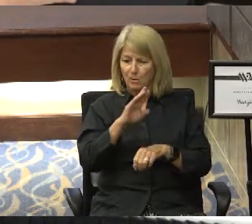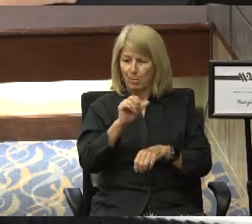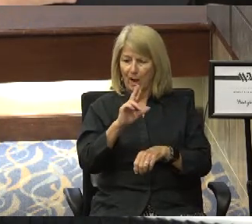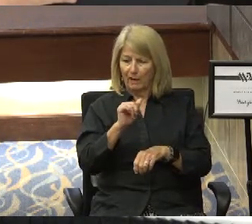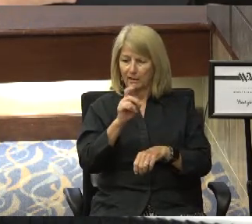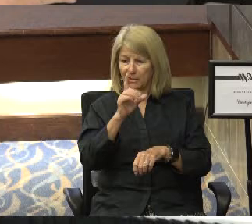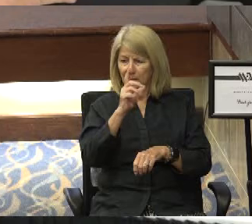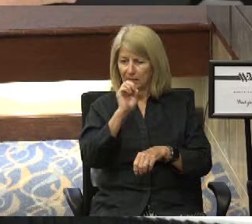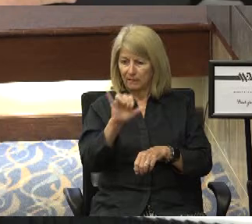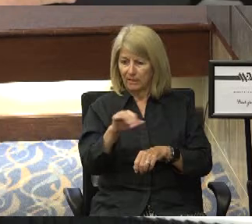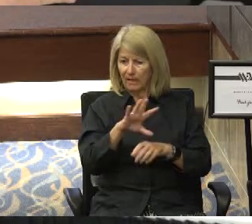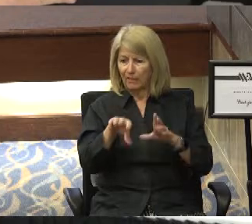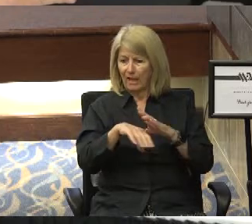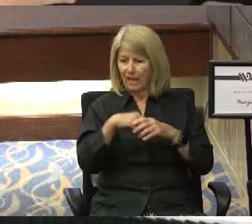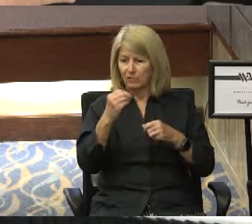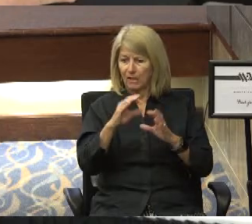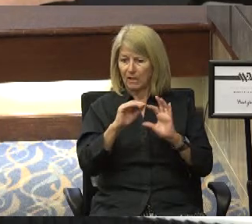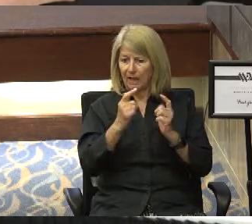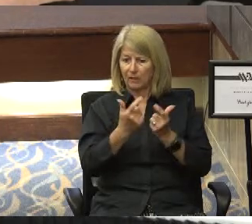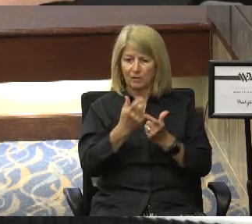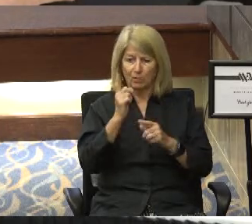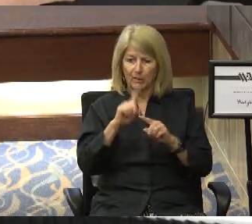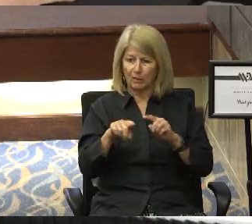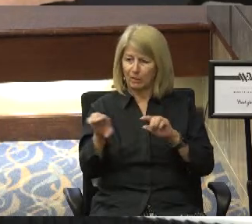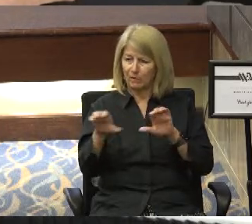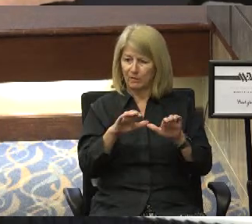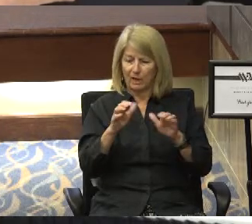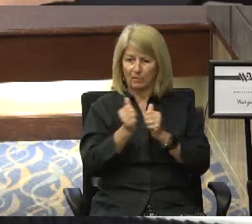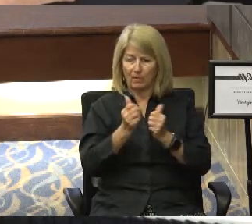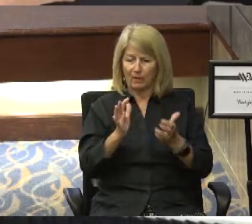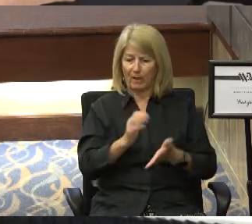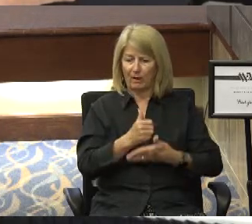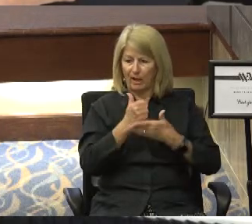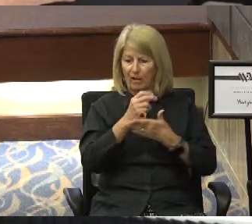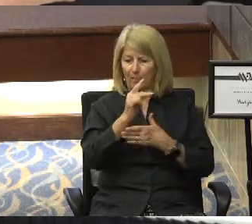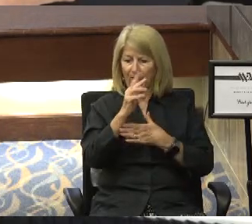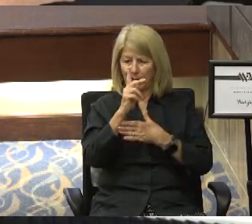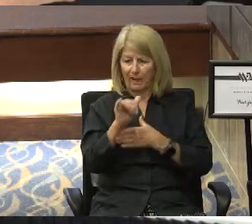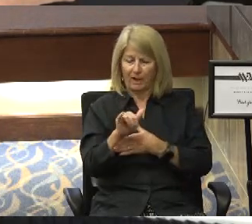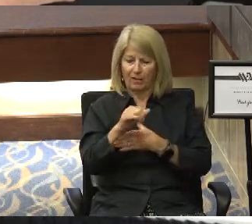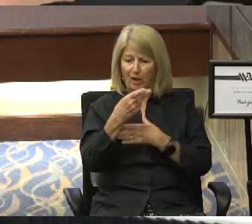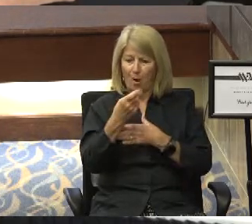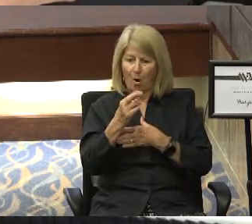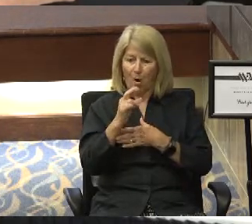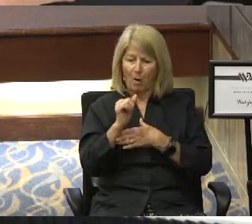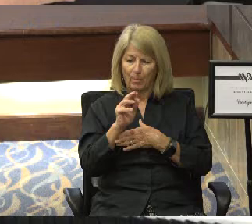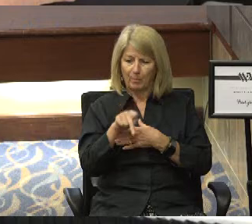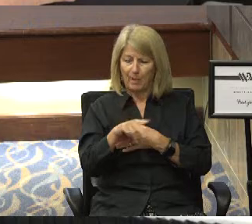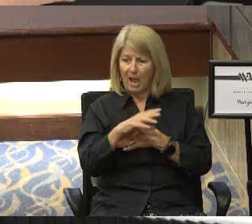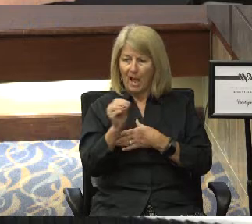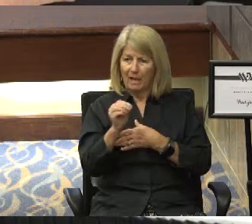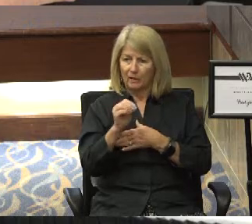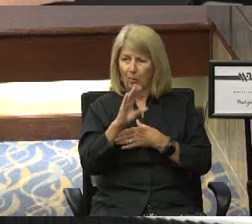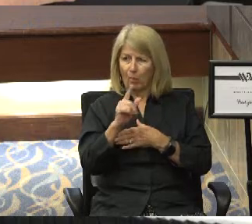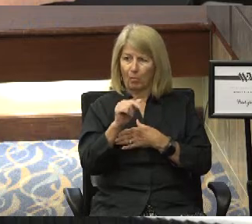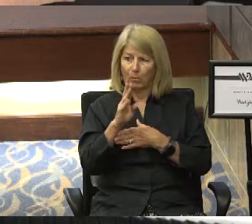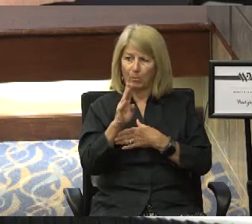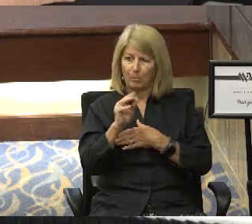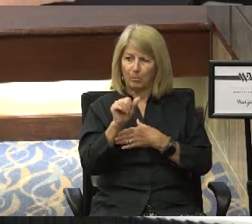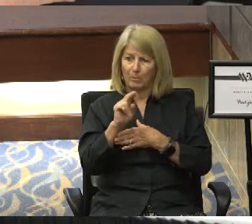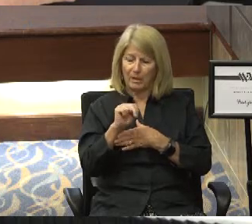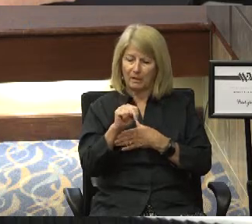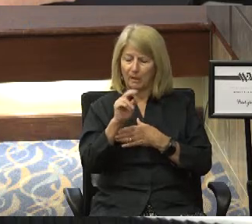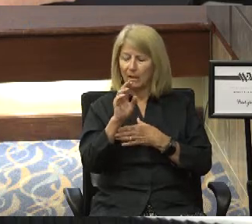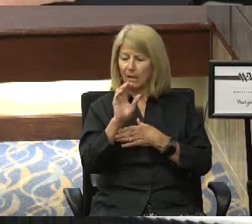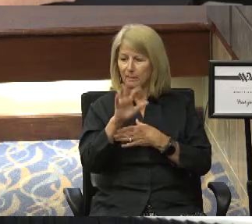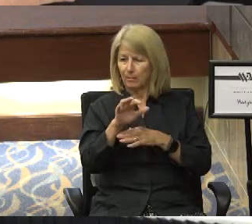thank our outside counsel. We couldn't have done this without the help of Kelly Hart and Hallman and Bracewell. And then, of course, Paul did mention